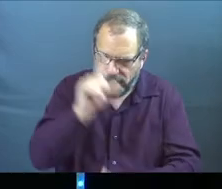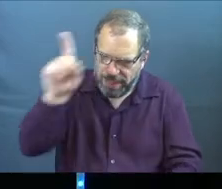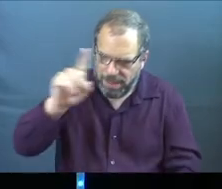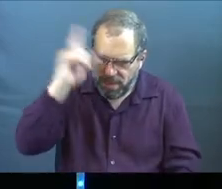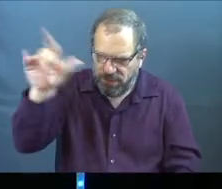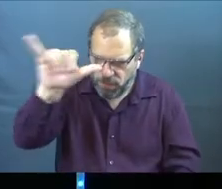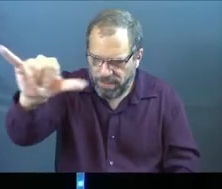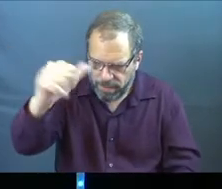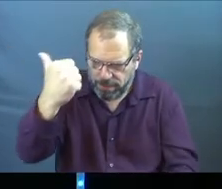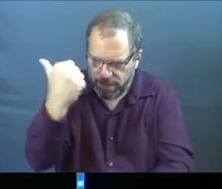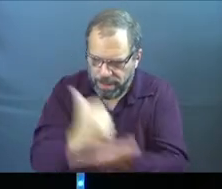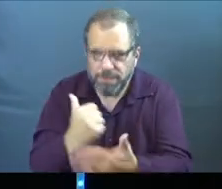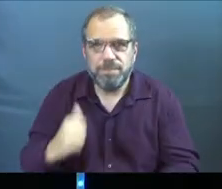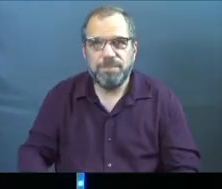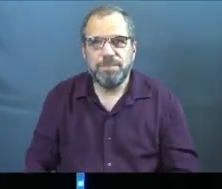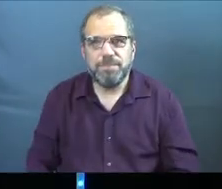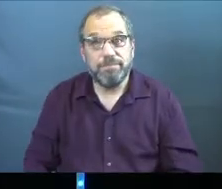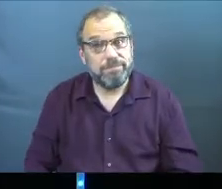forever. Amen.